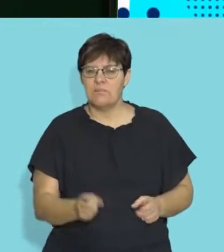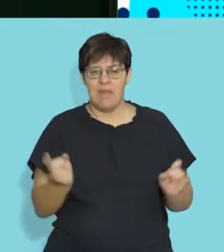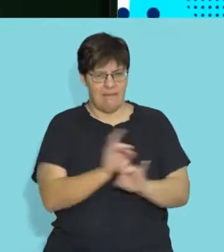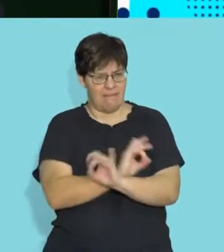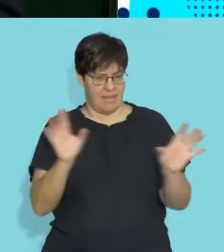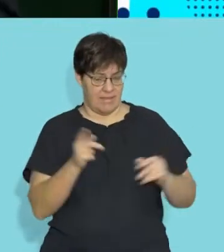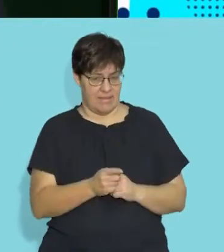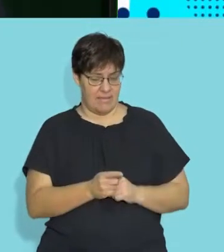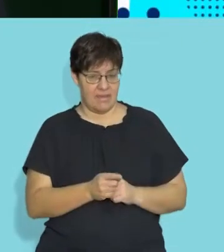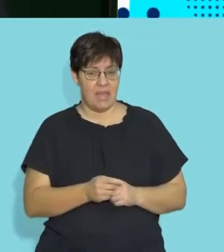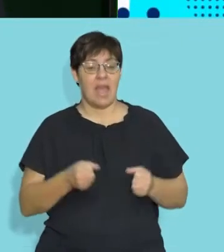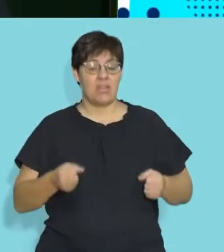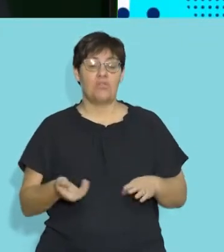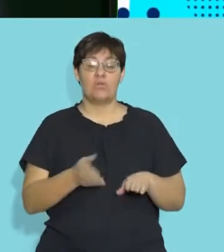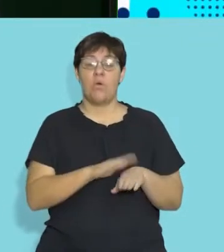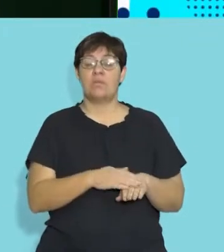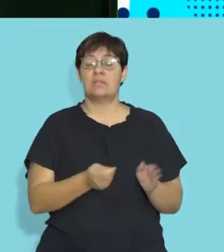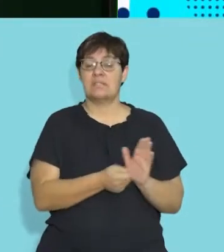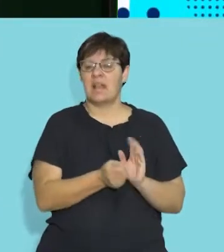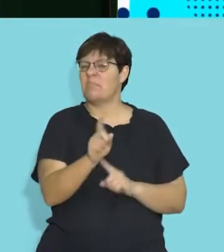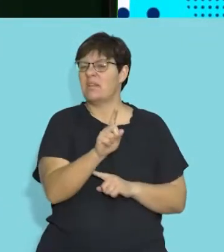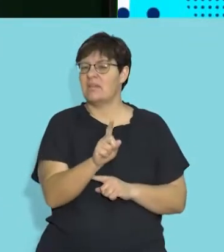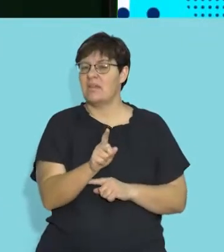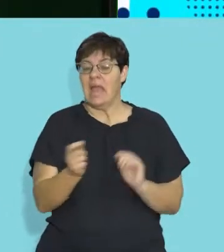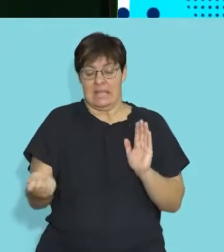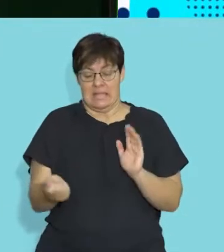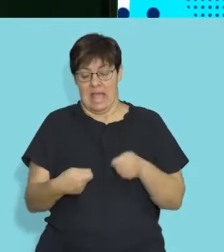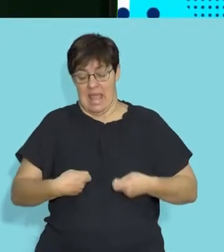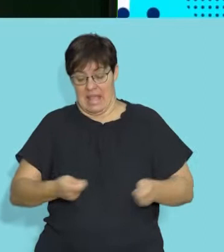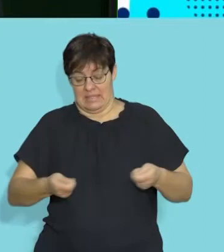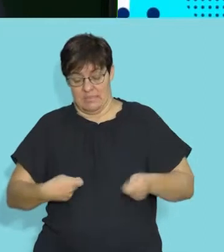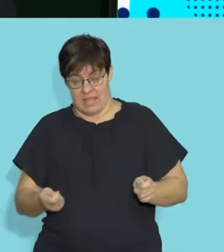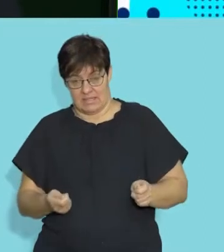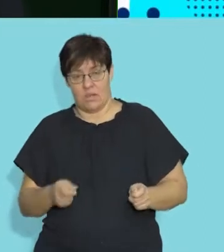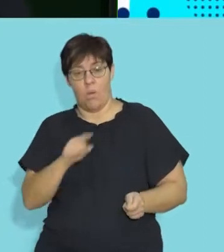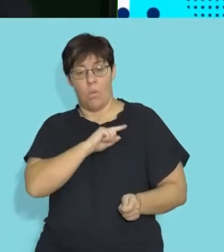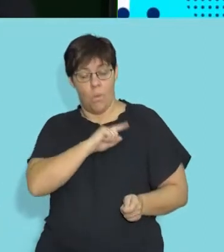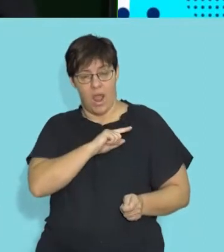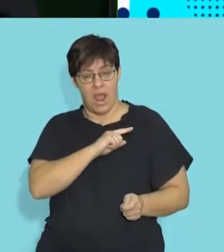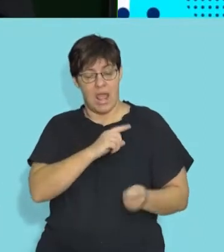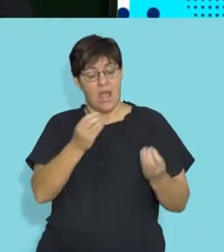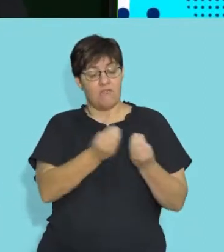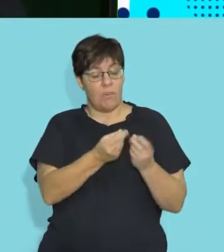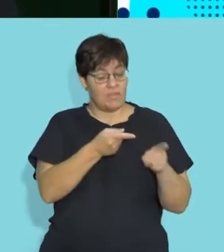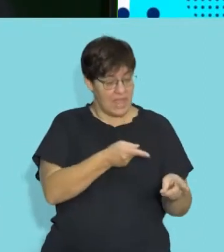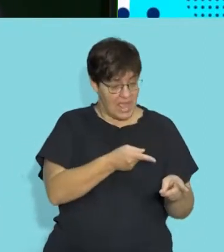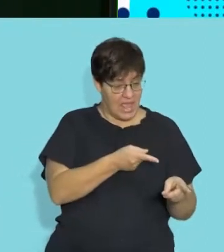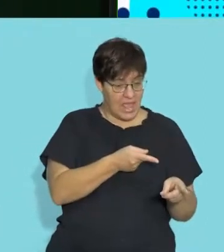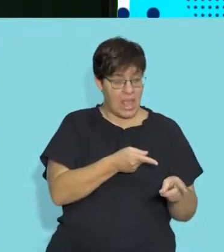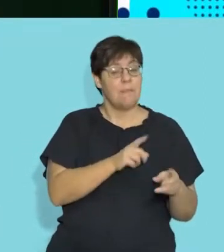clarify it. Carriage on sales is the expense that we incur to transport goods to